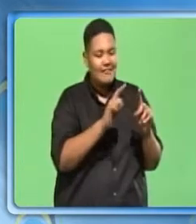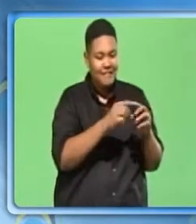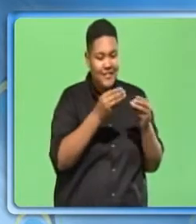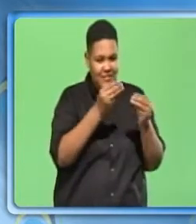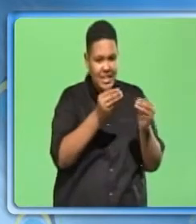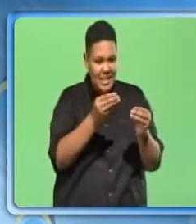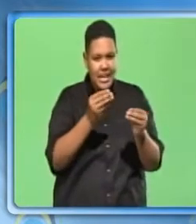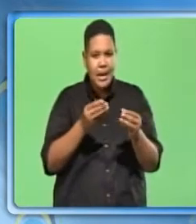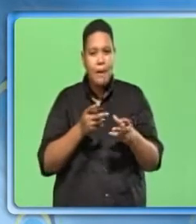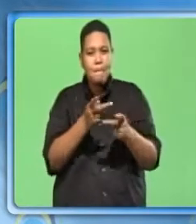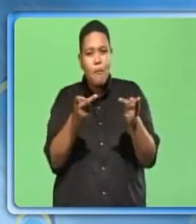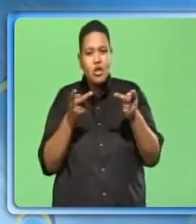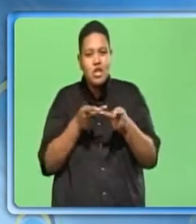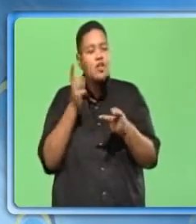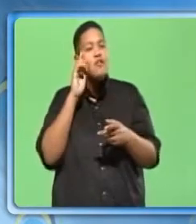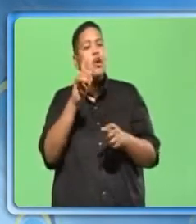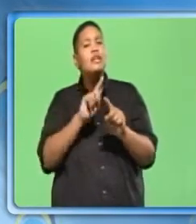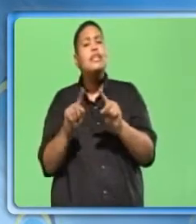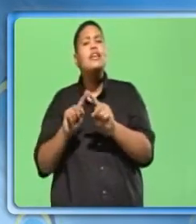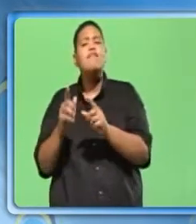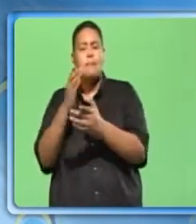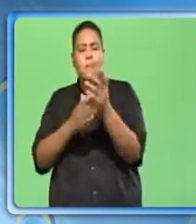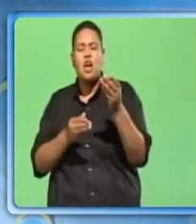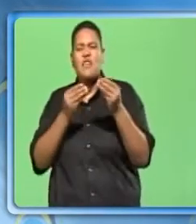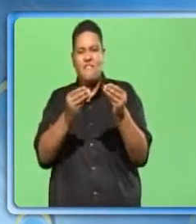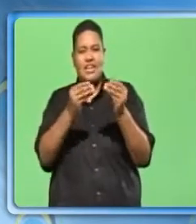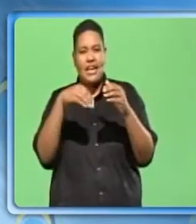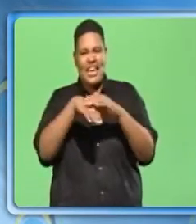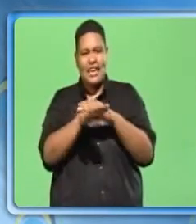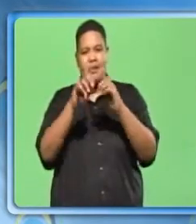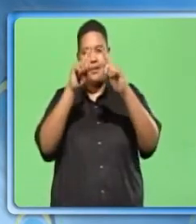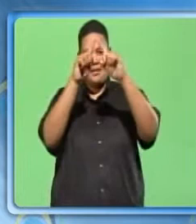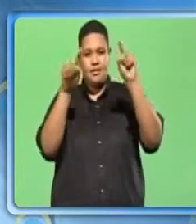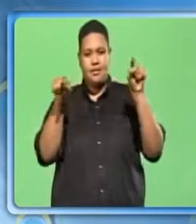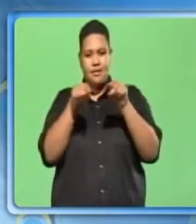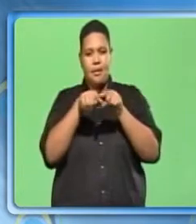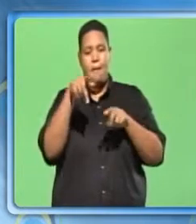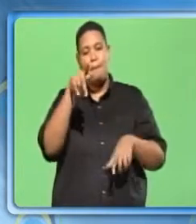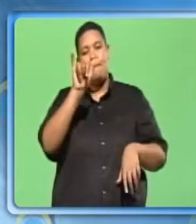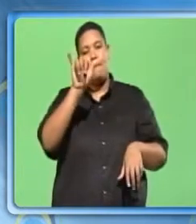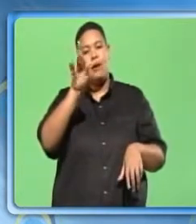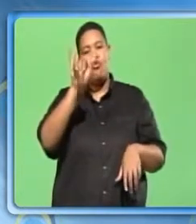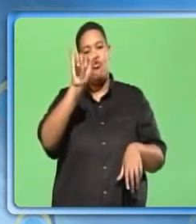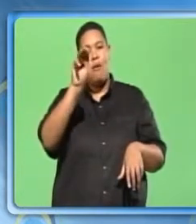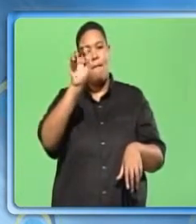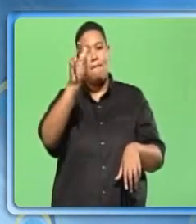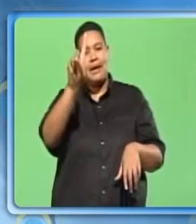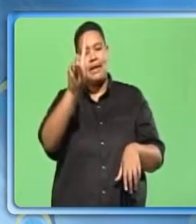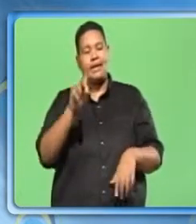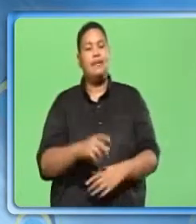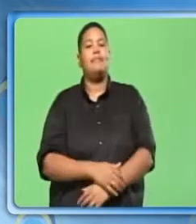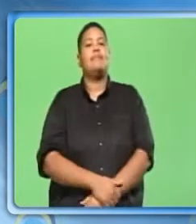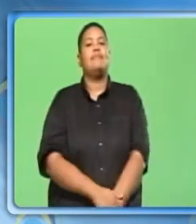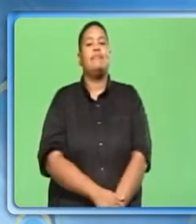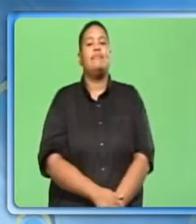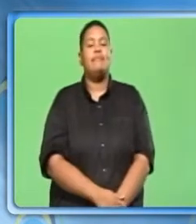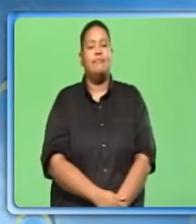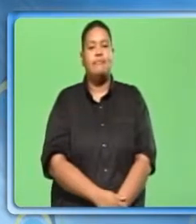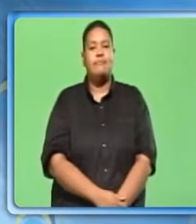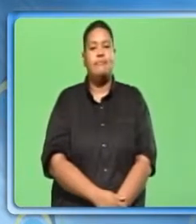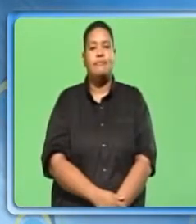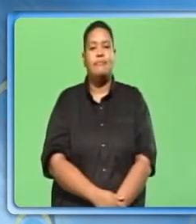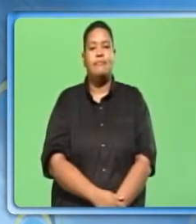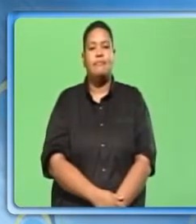their modes of feeding in a pyramid.